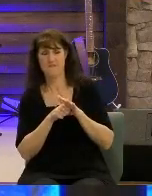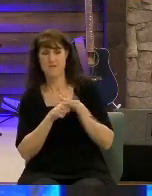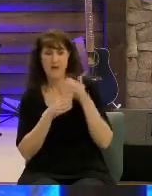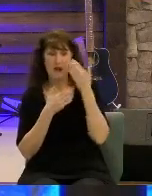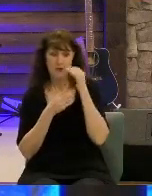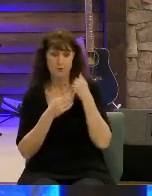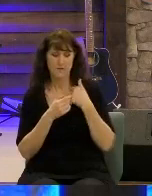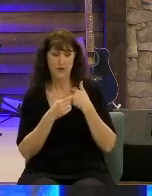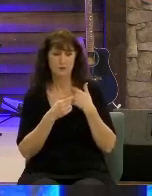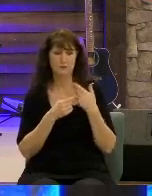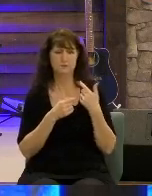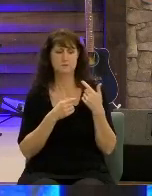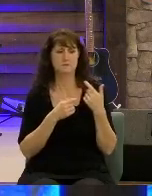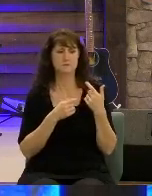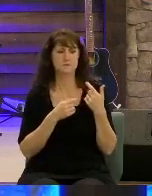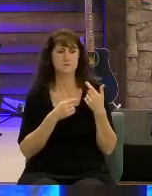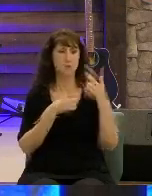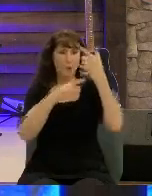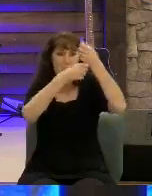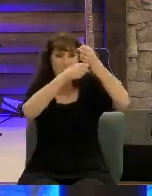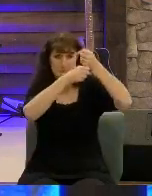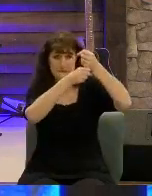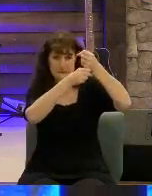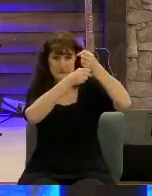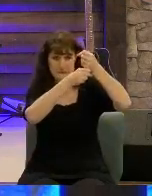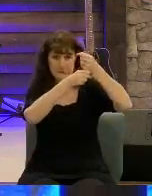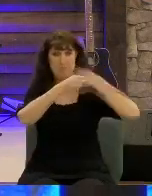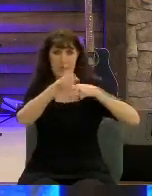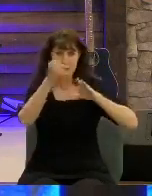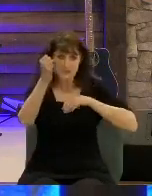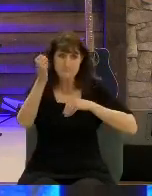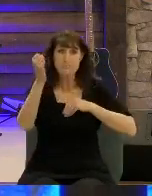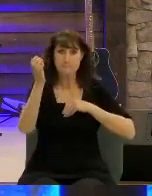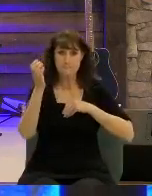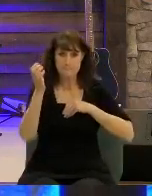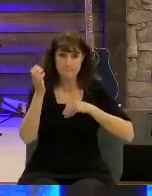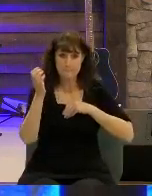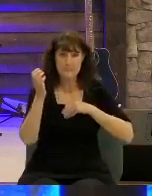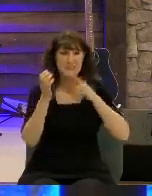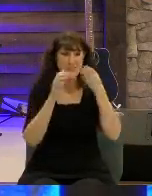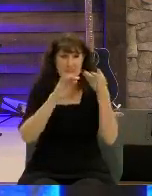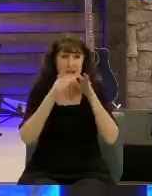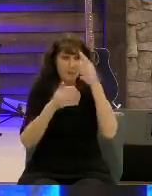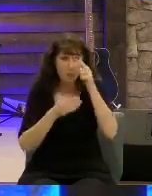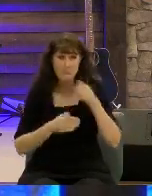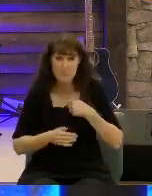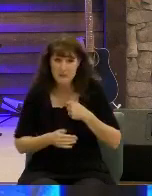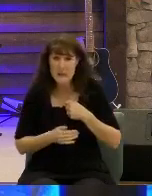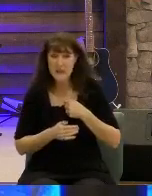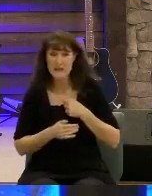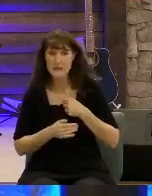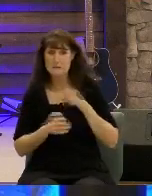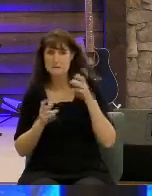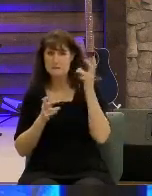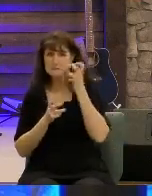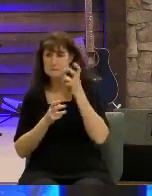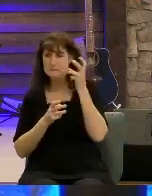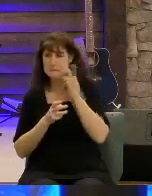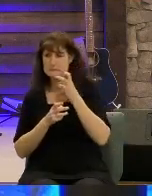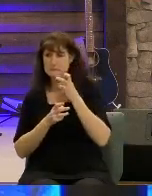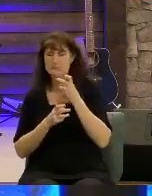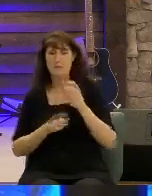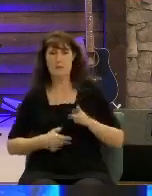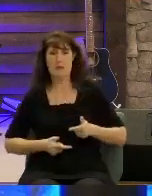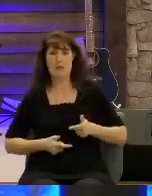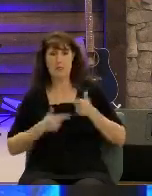okay, I'm gonna accept that he died for me, right? Yes. He gave his life for me,